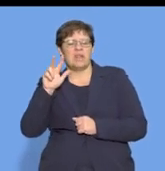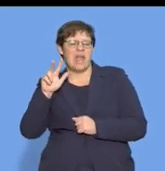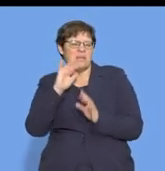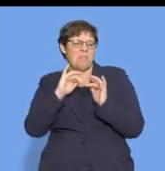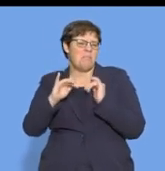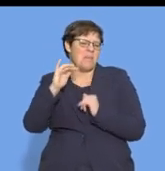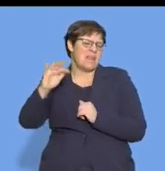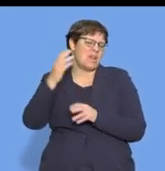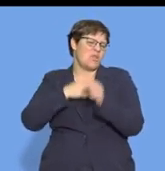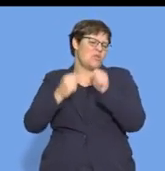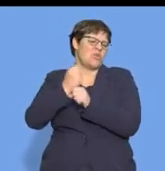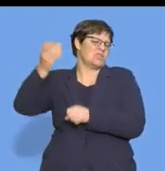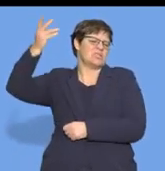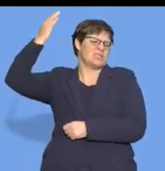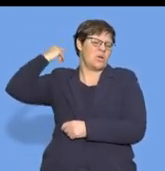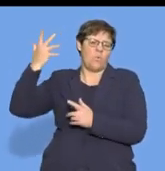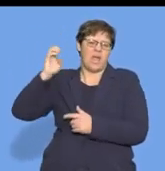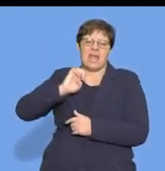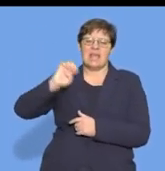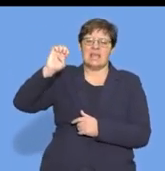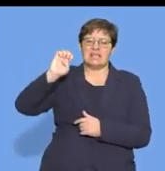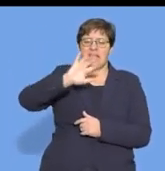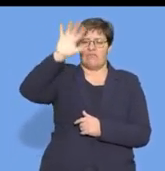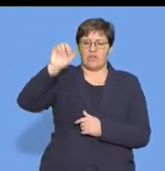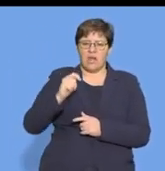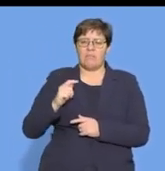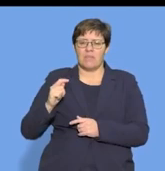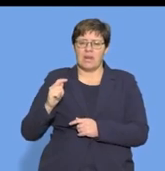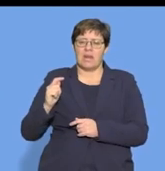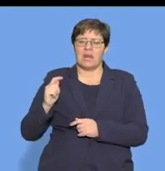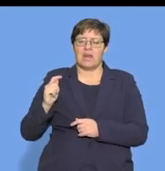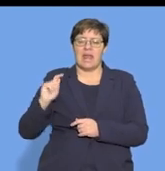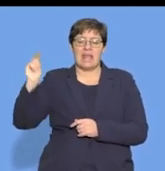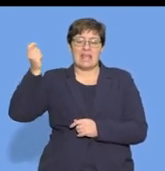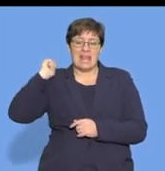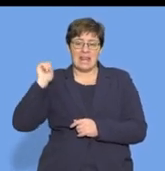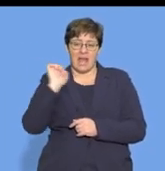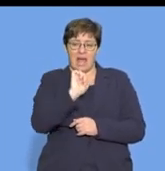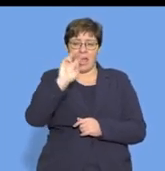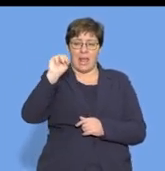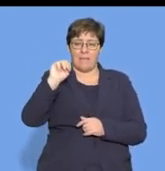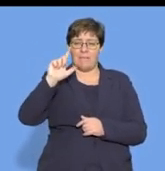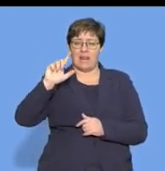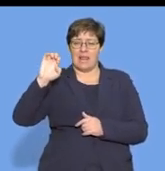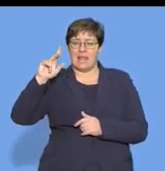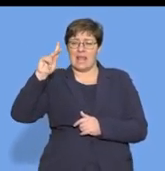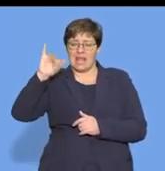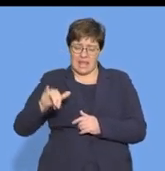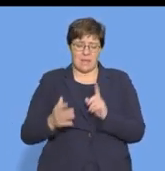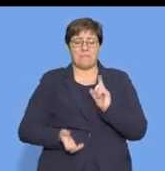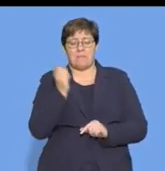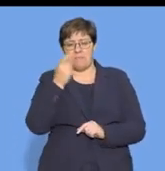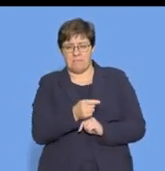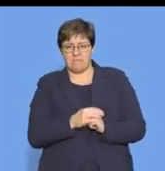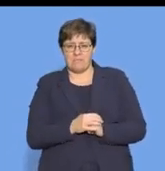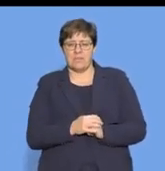Eastern Africa. They were found by Mary Leakey in Kenya. Their brain size is also quite small,